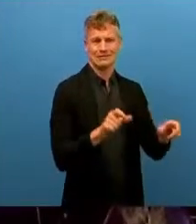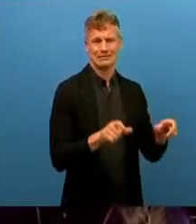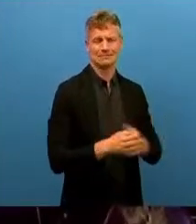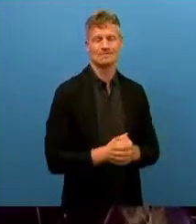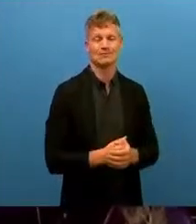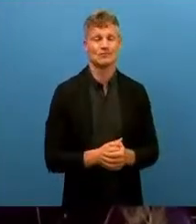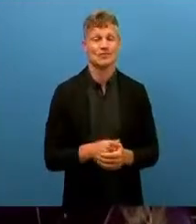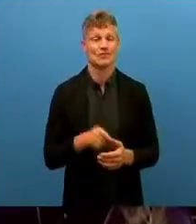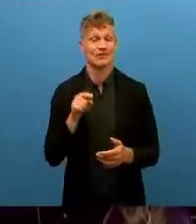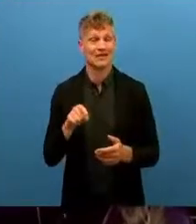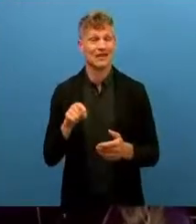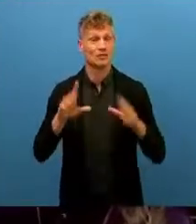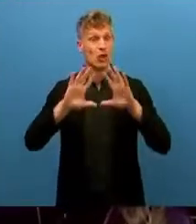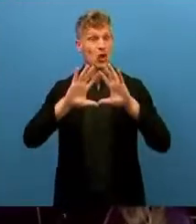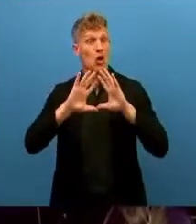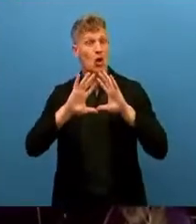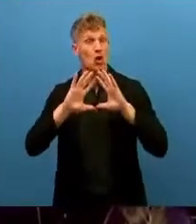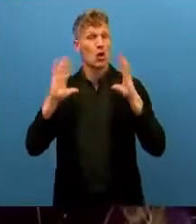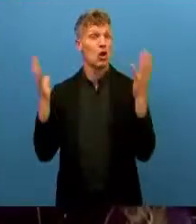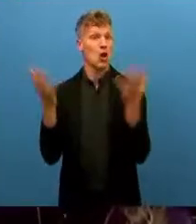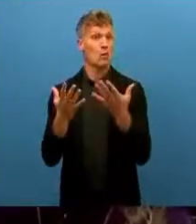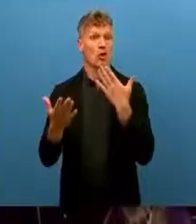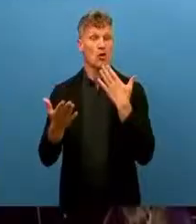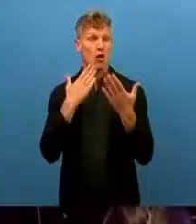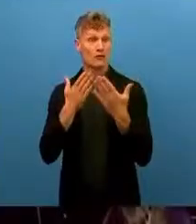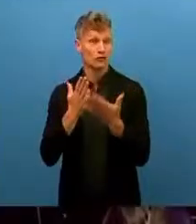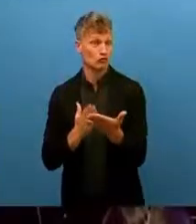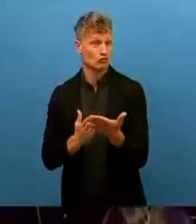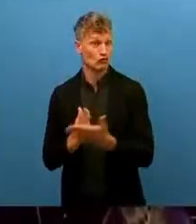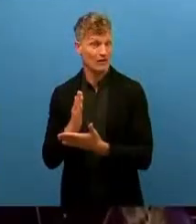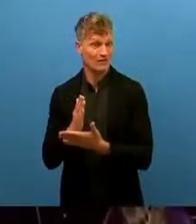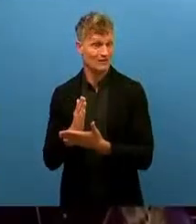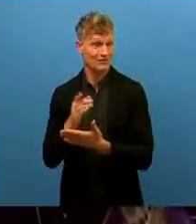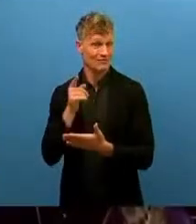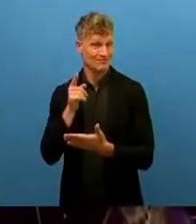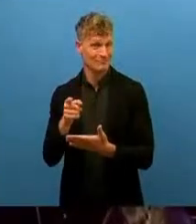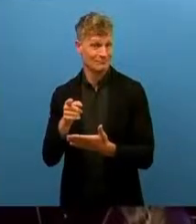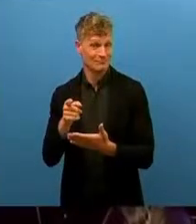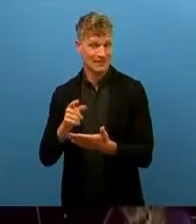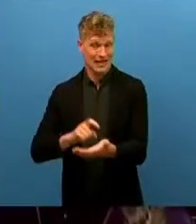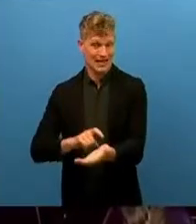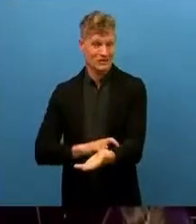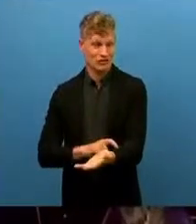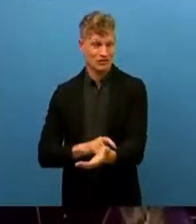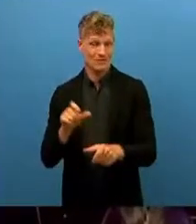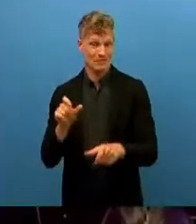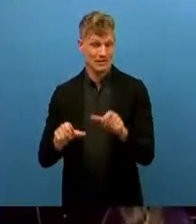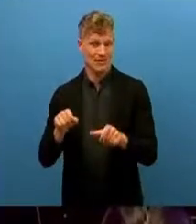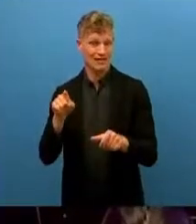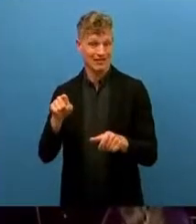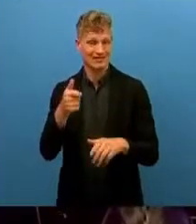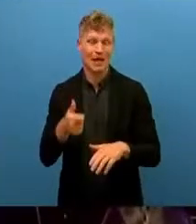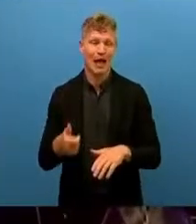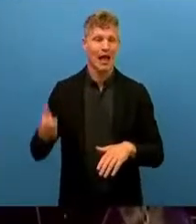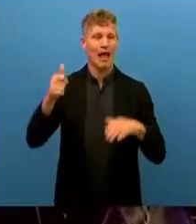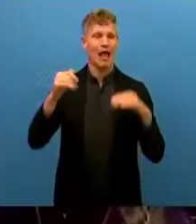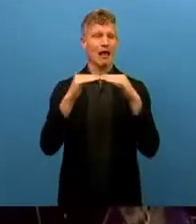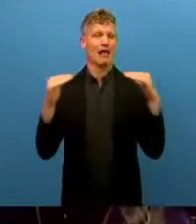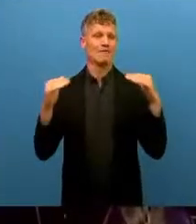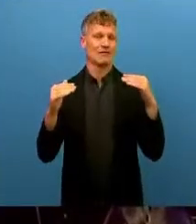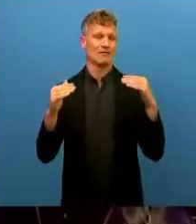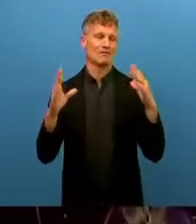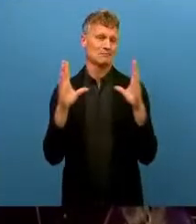Rights of Indigenous Peoples. Chairperson, Guatemala will continue to foster initiatives that will strengthen